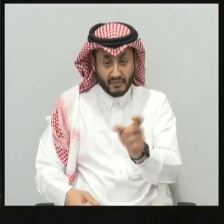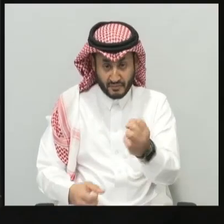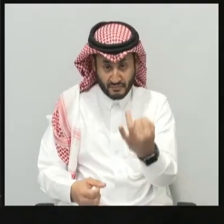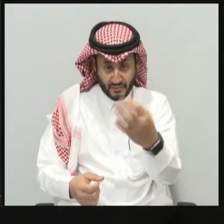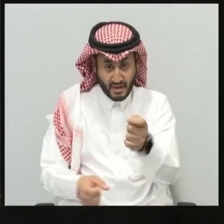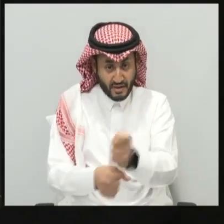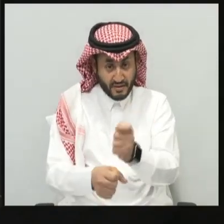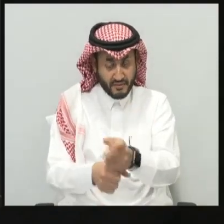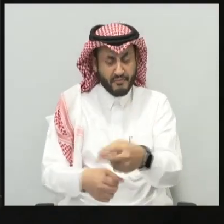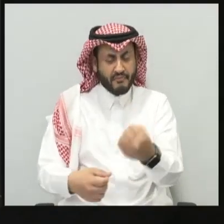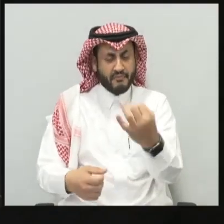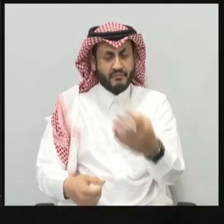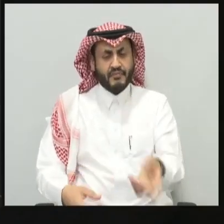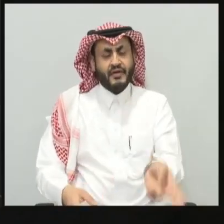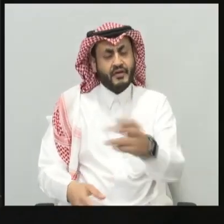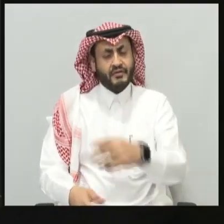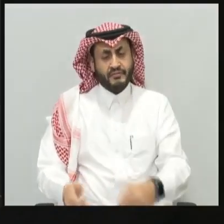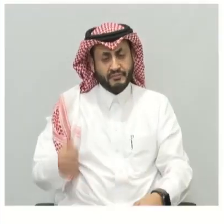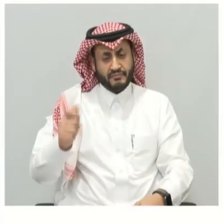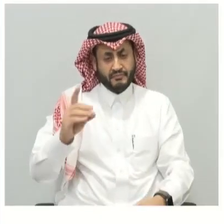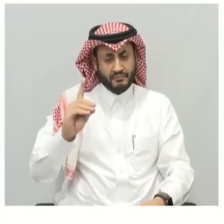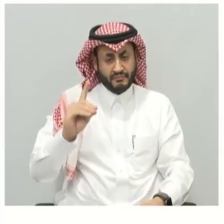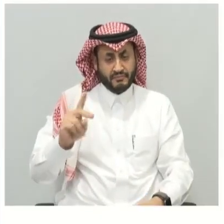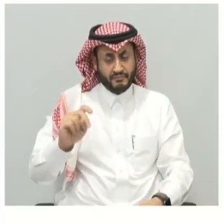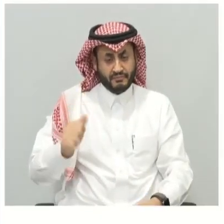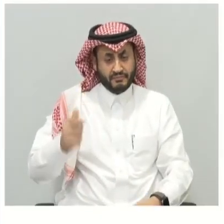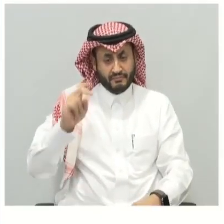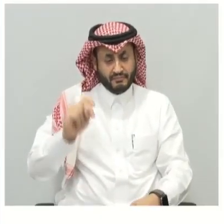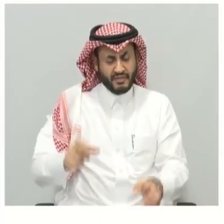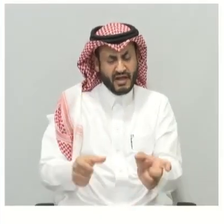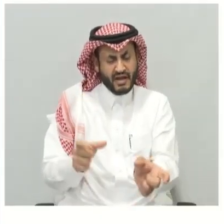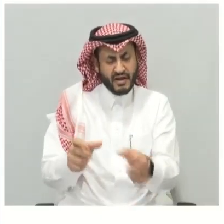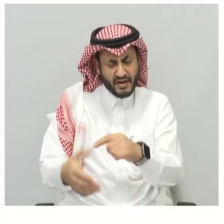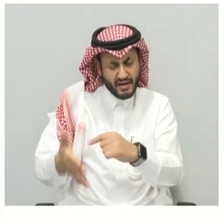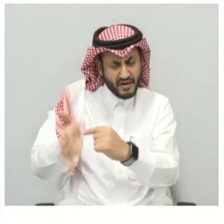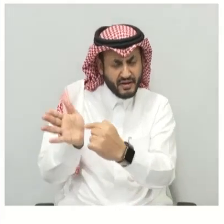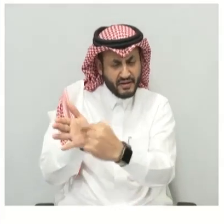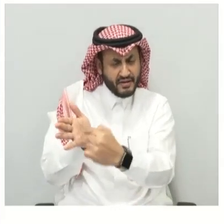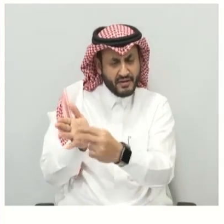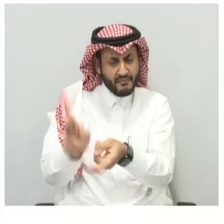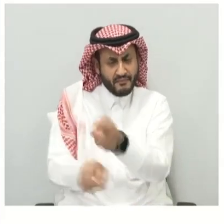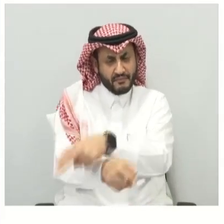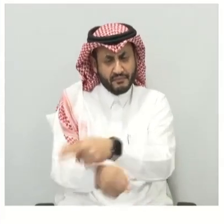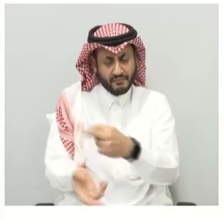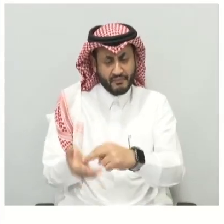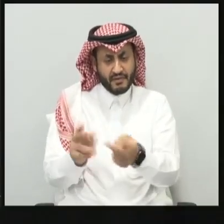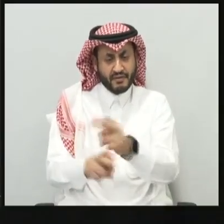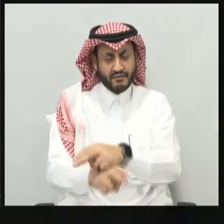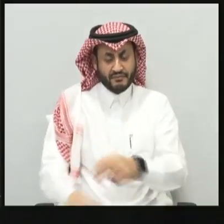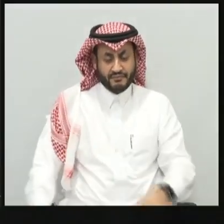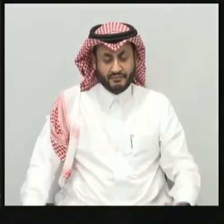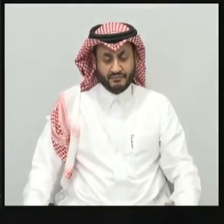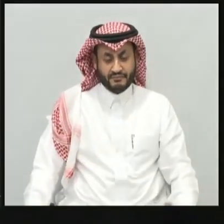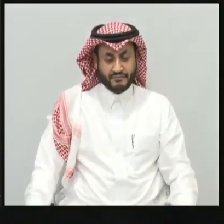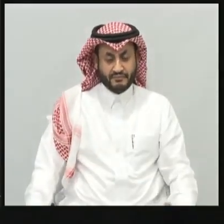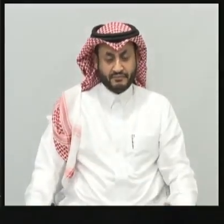You also can make a question about Adnan by changing the underlying word, by saying, what does Adnan do?